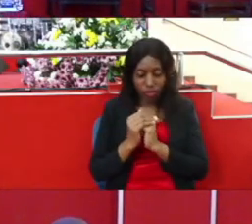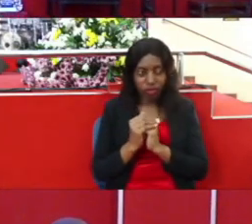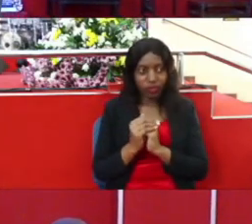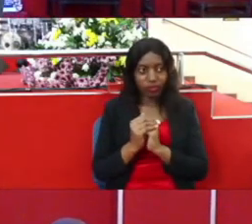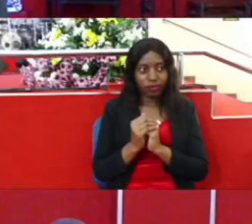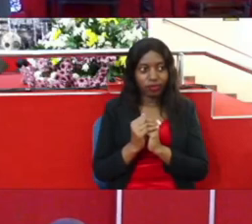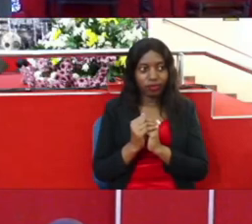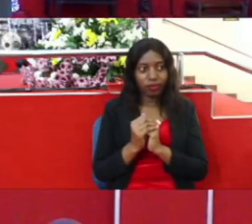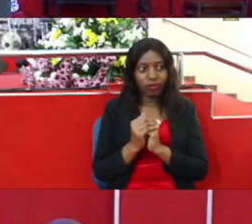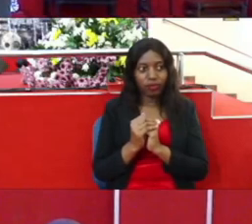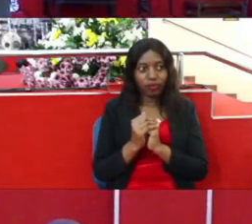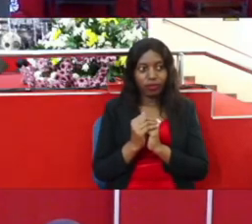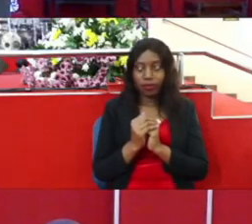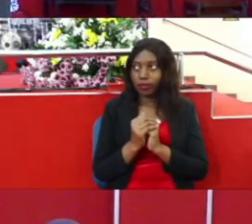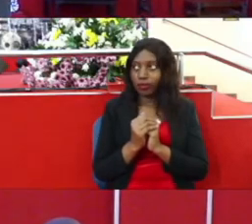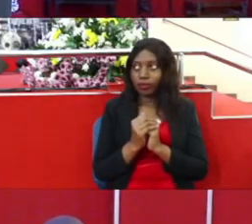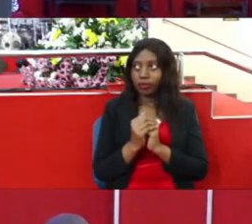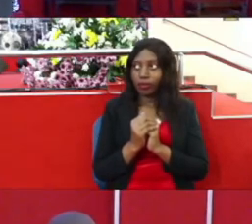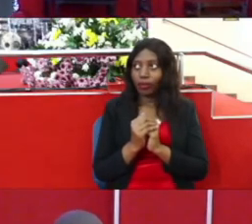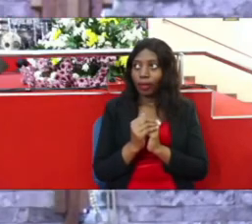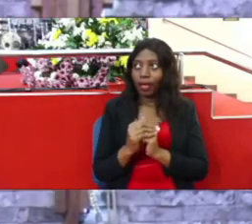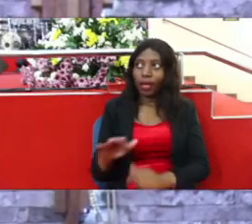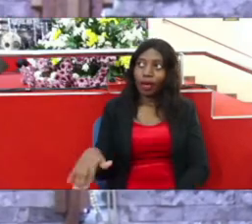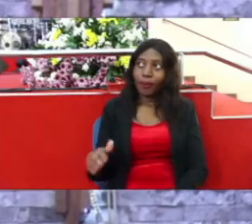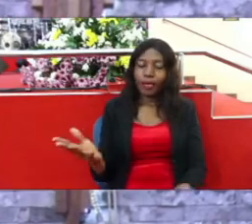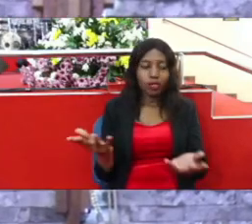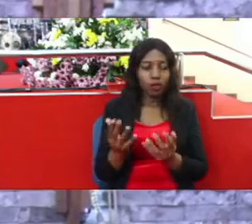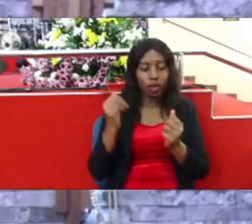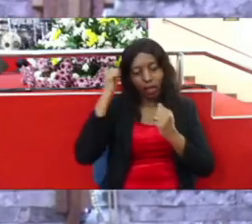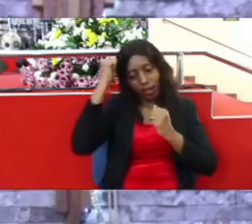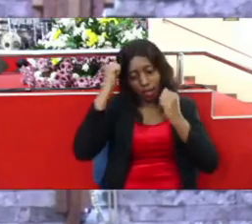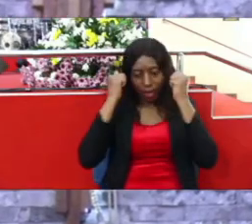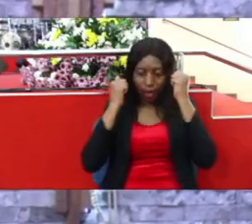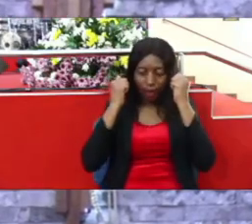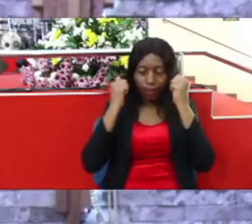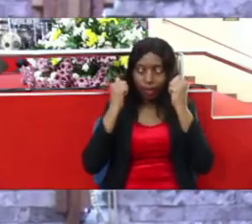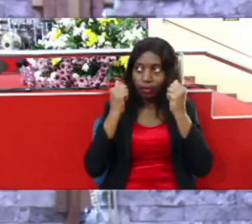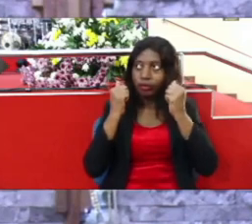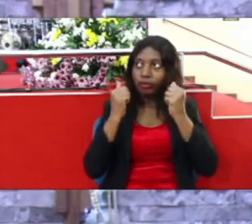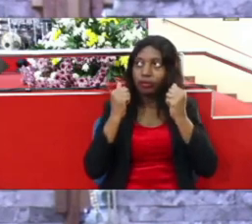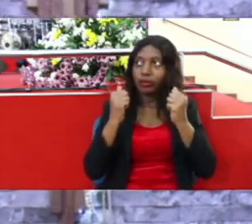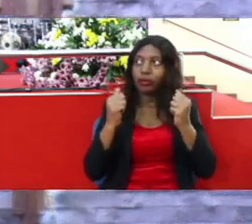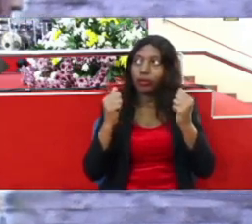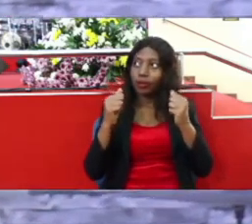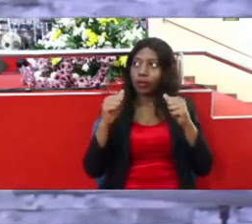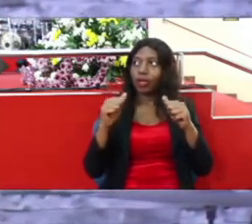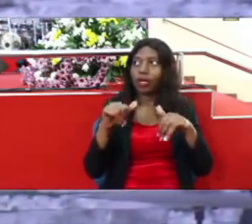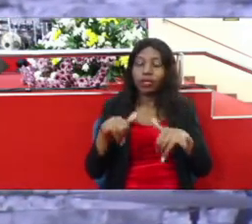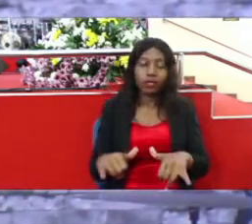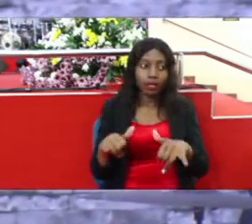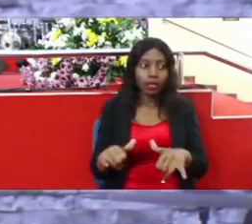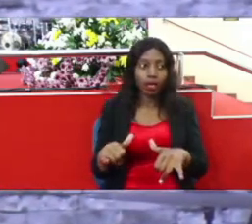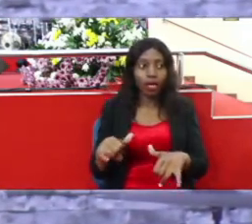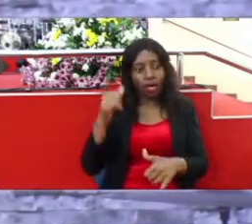their people, the prisoners of war. Baadhi ya mambo ambayo jeshi la Waasiria lifanya baada ya kuwashika mateka. I remember the other time when we talked about them in the